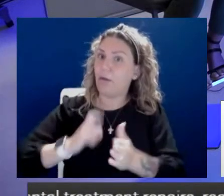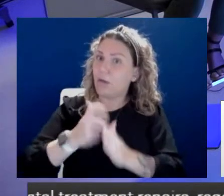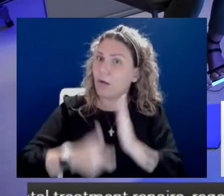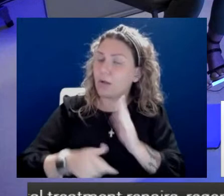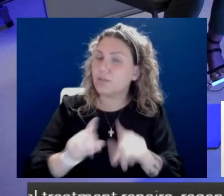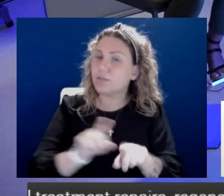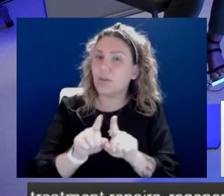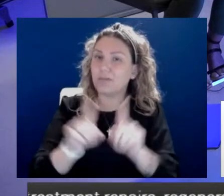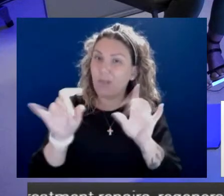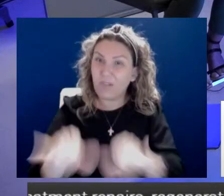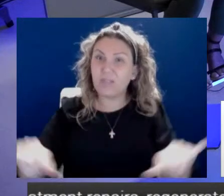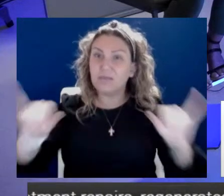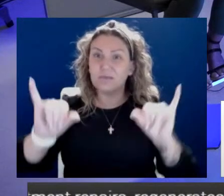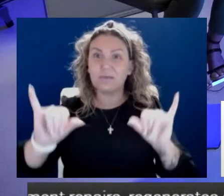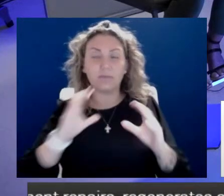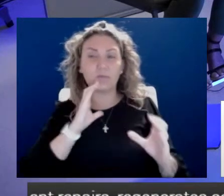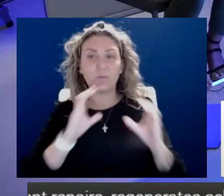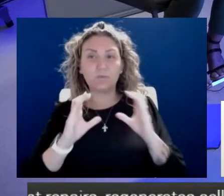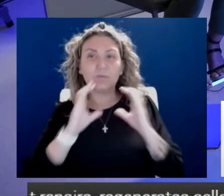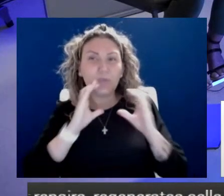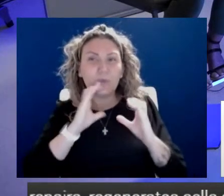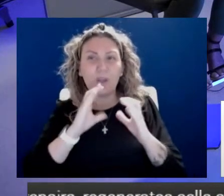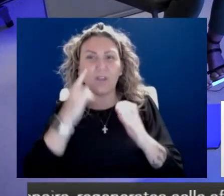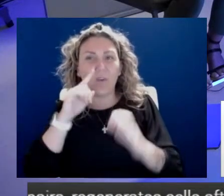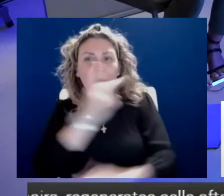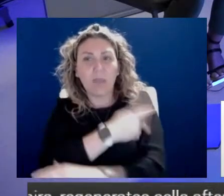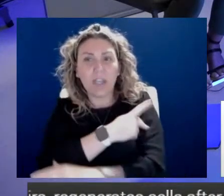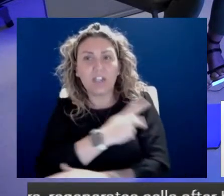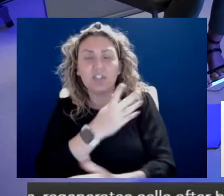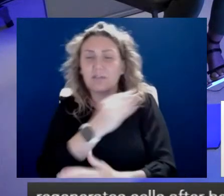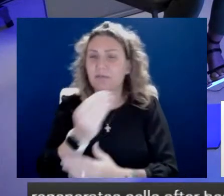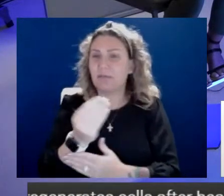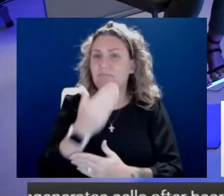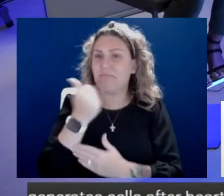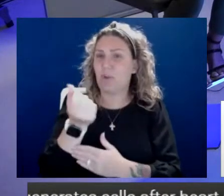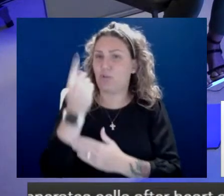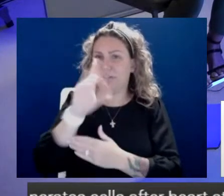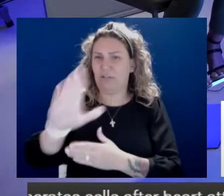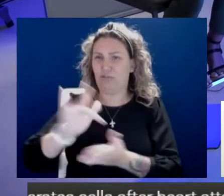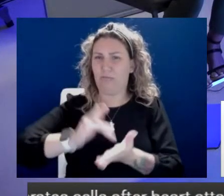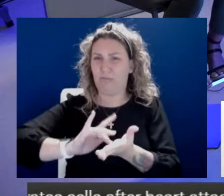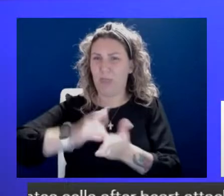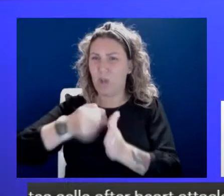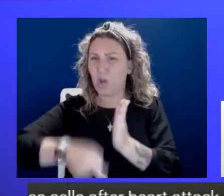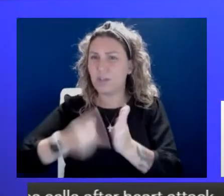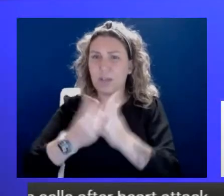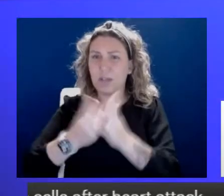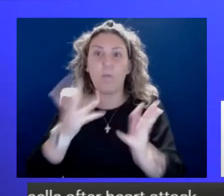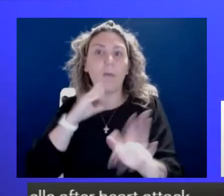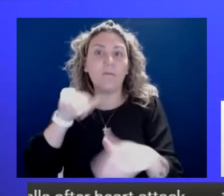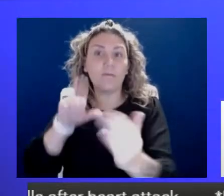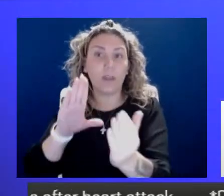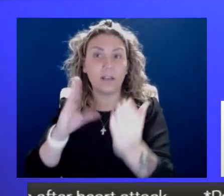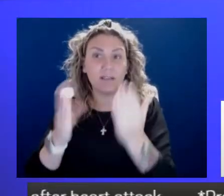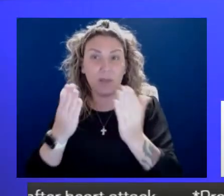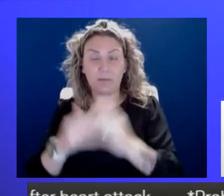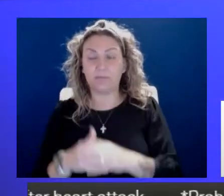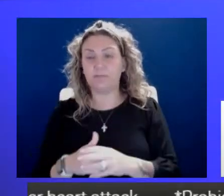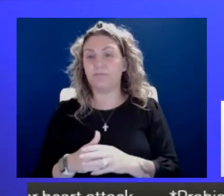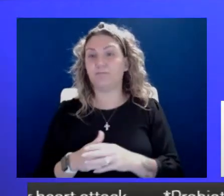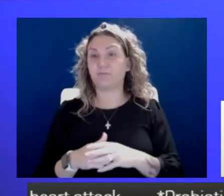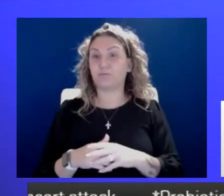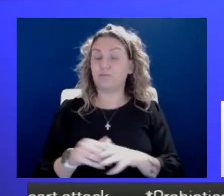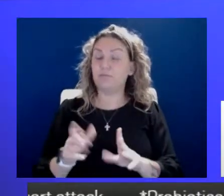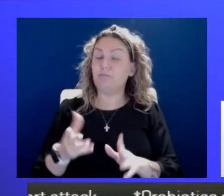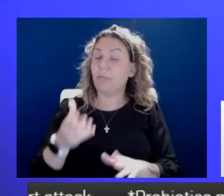do to best communicate and better understand their medical costs and maybe what they're up against? Yeah, I think the best defense, like Jason